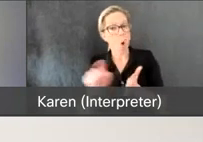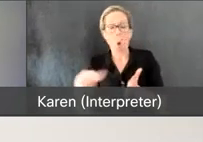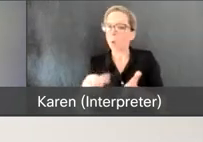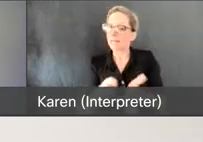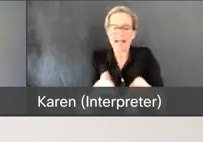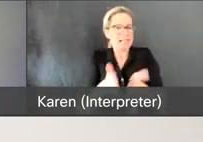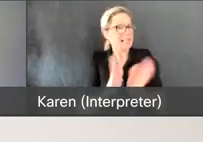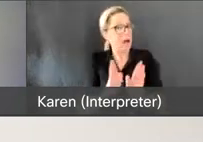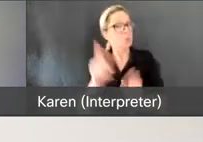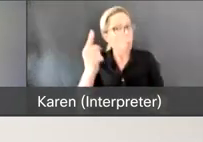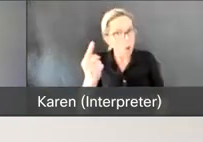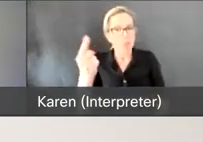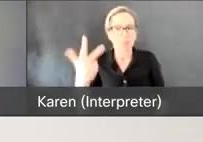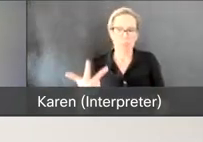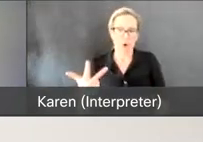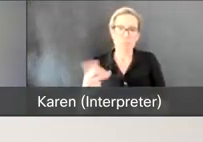deposit.